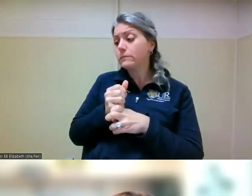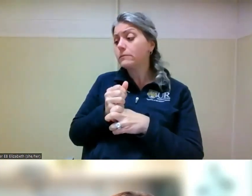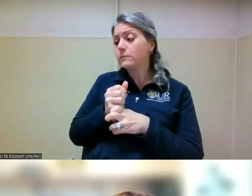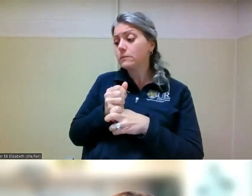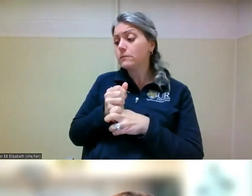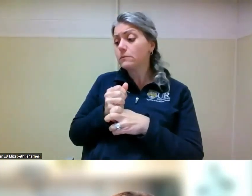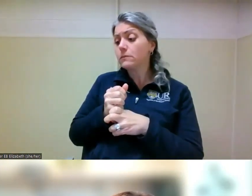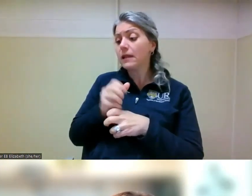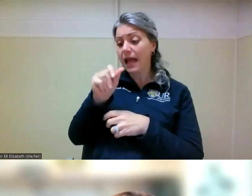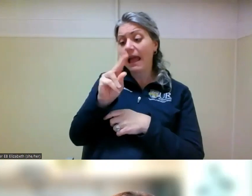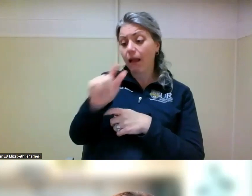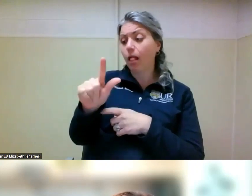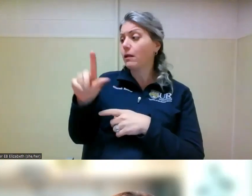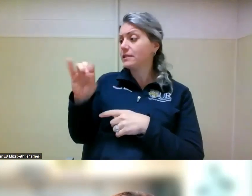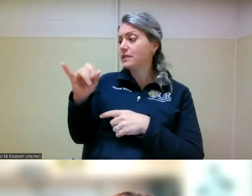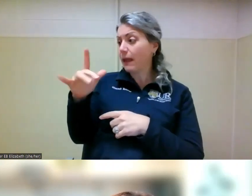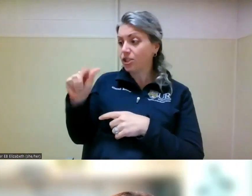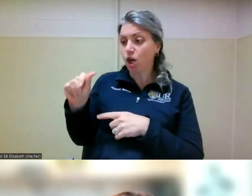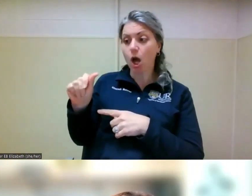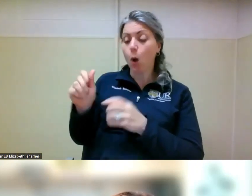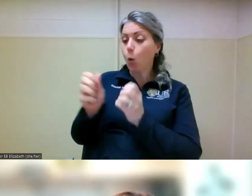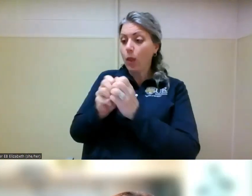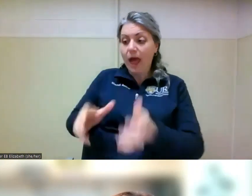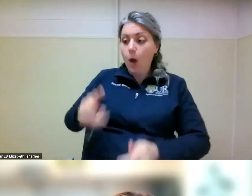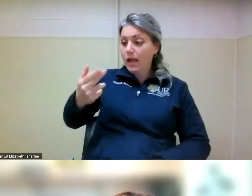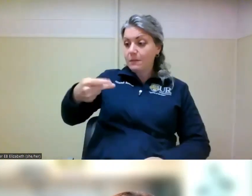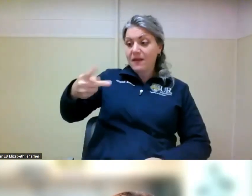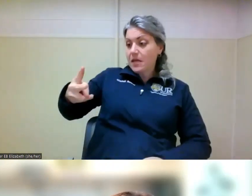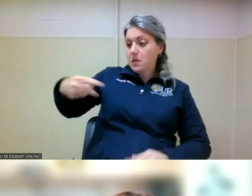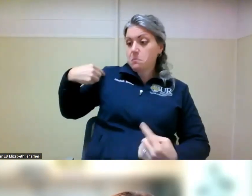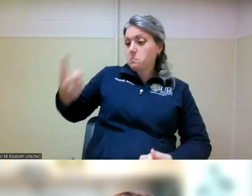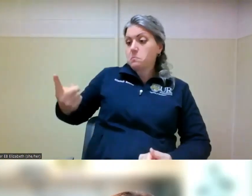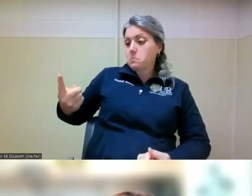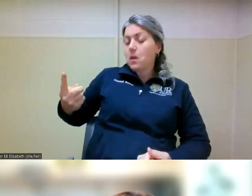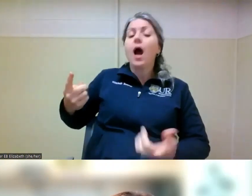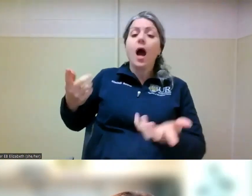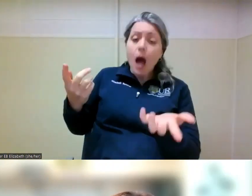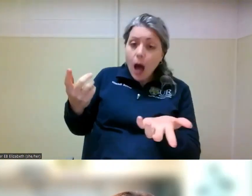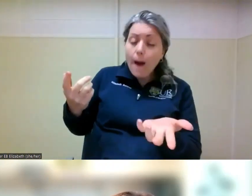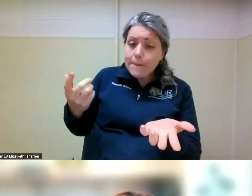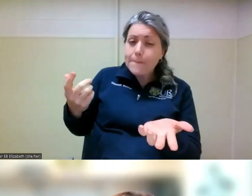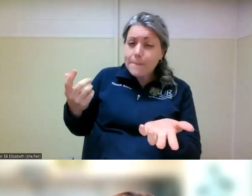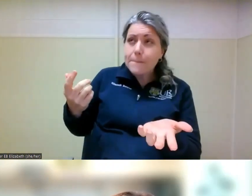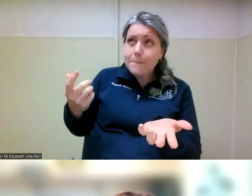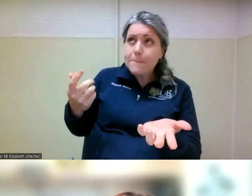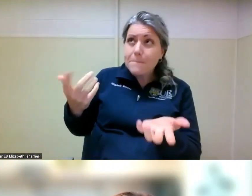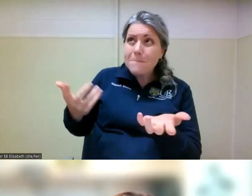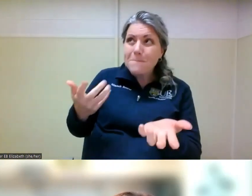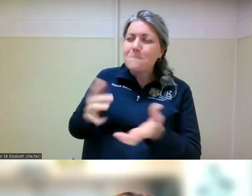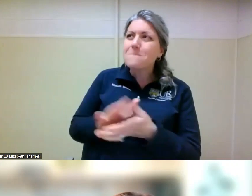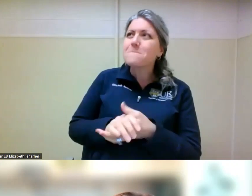anal dysplasia without HPV. It's